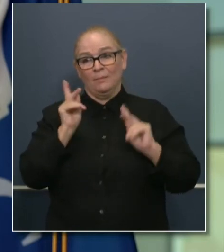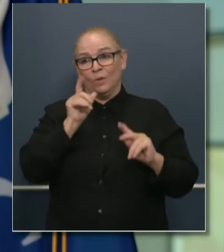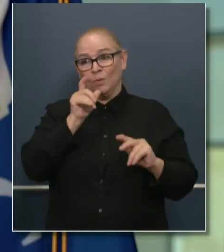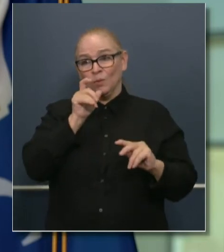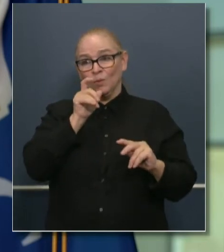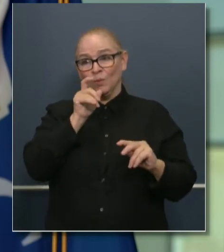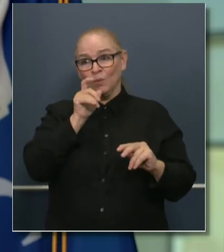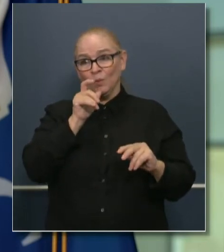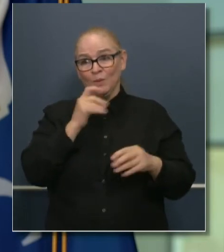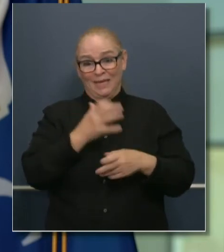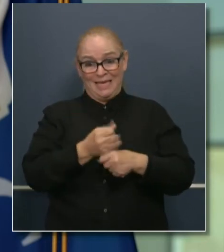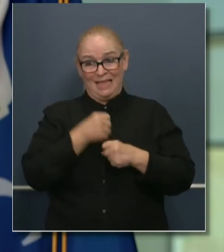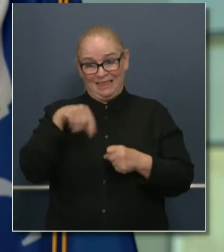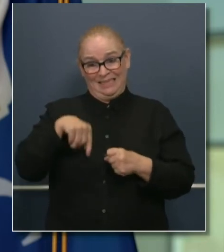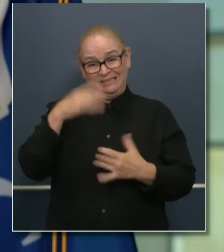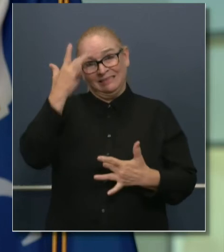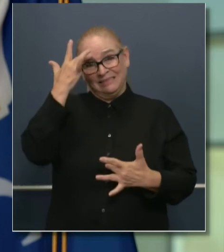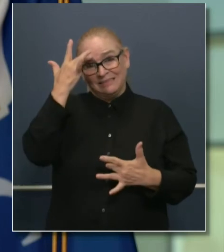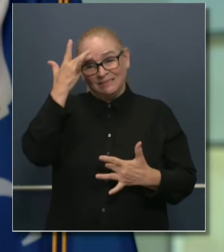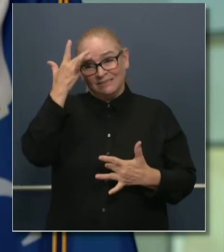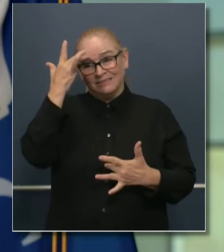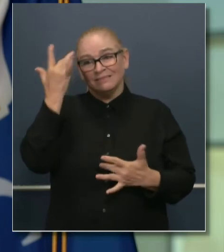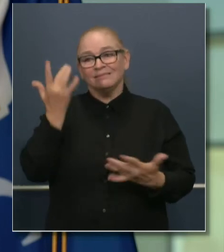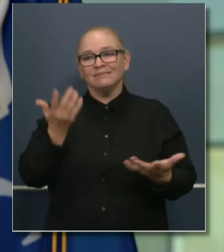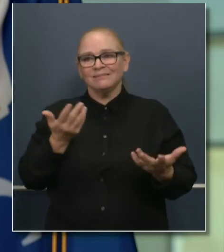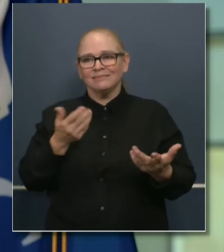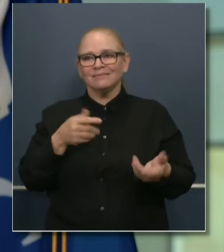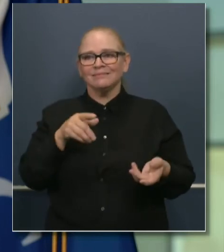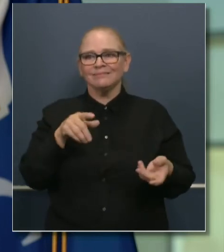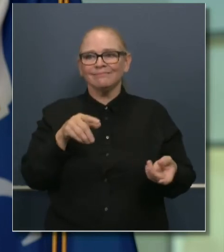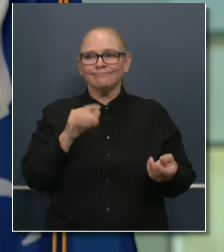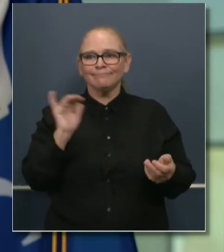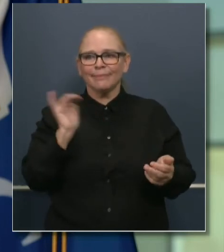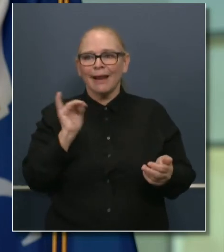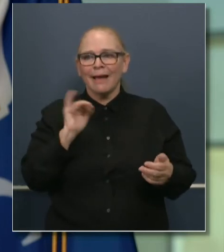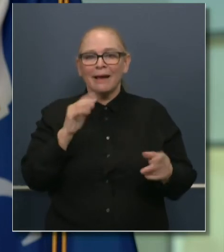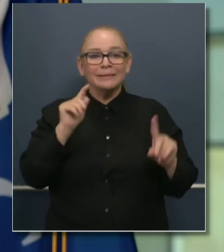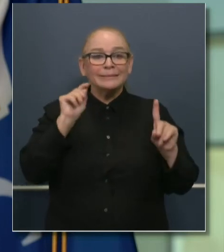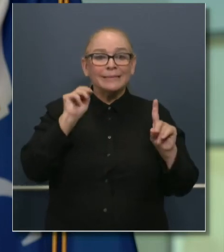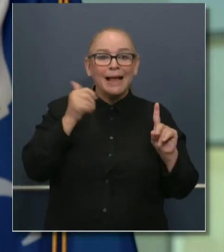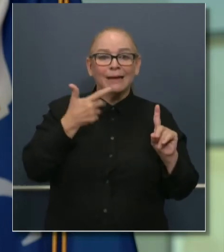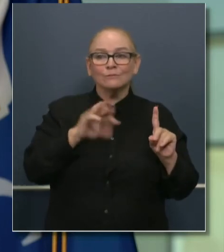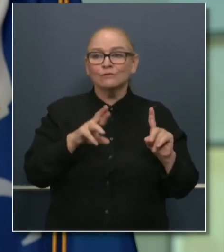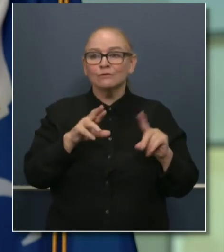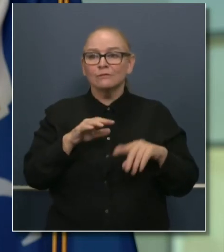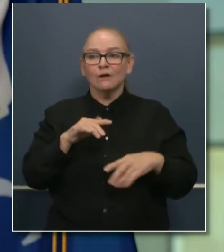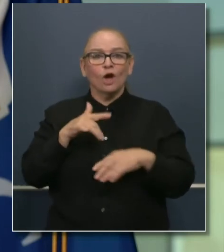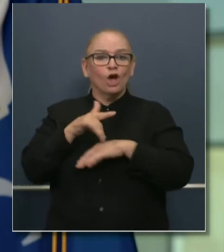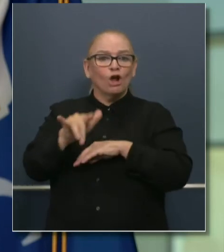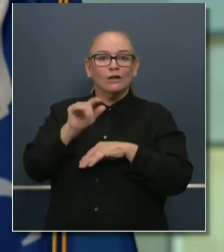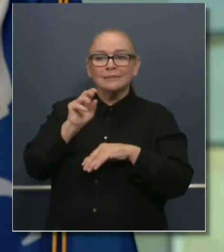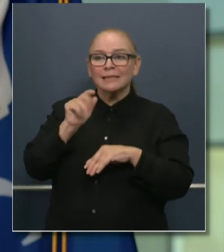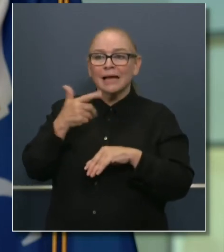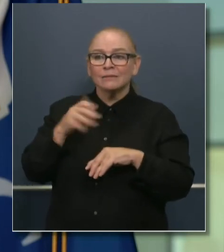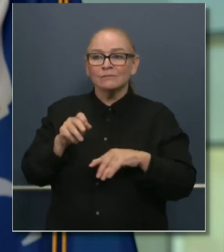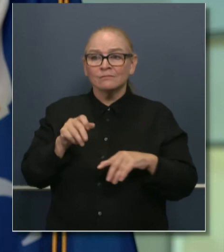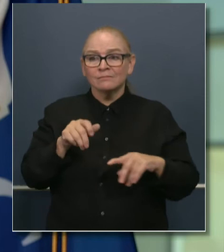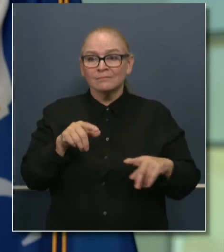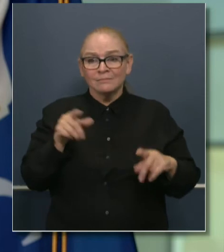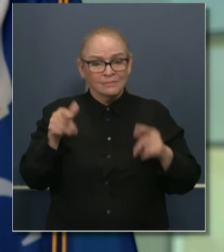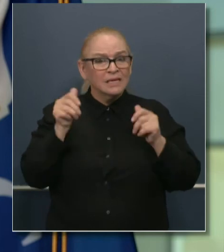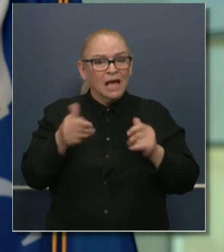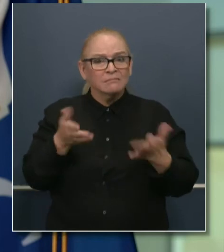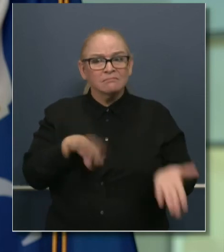this disease that are in their late teens, even early teens, the likelihood of death is very, very low.